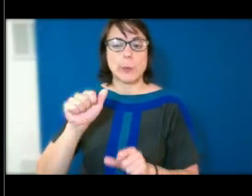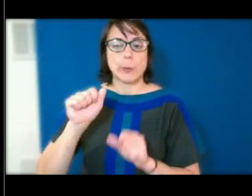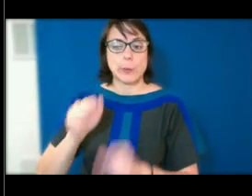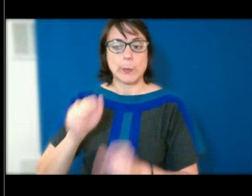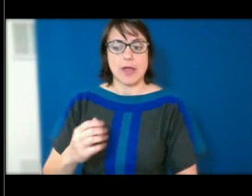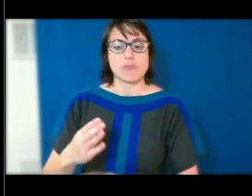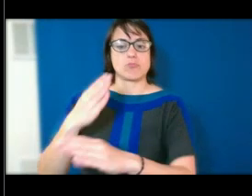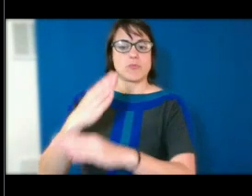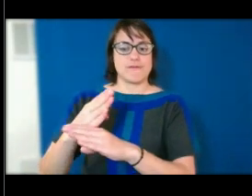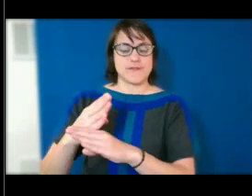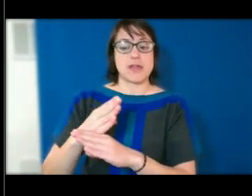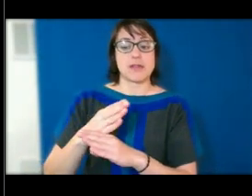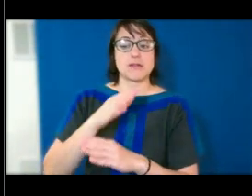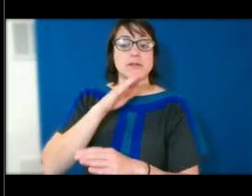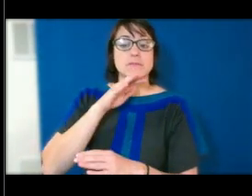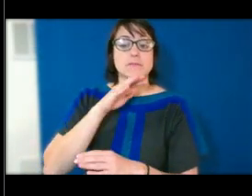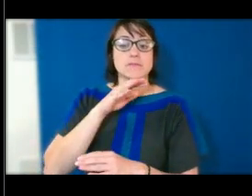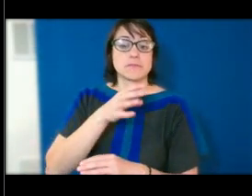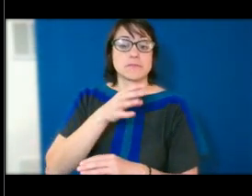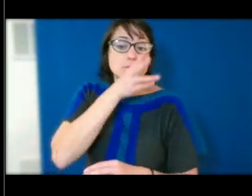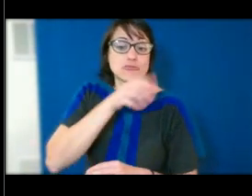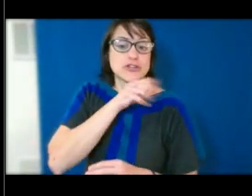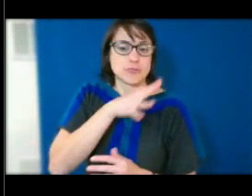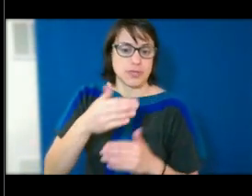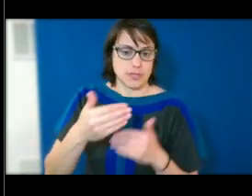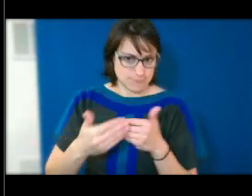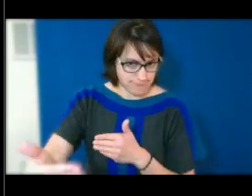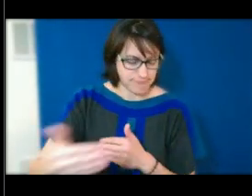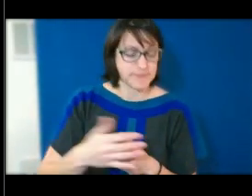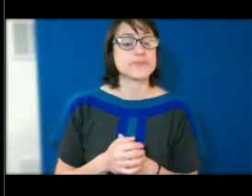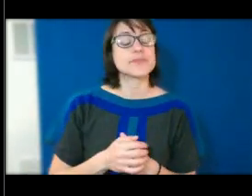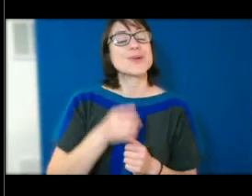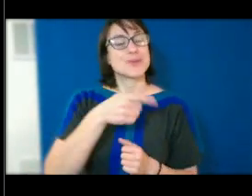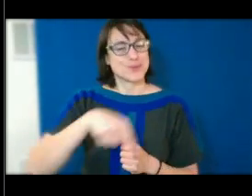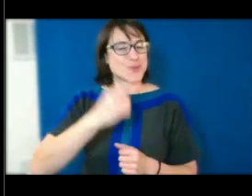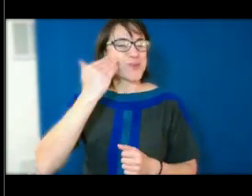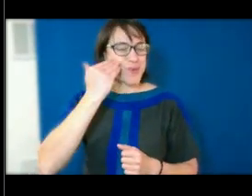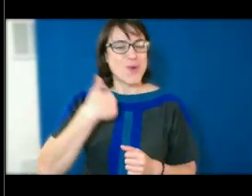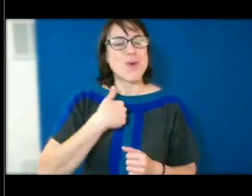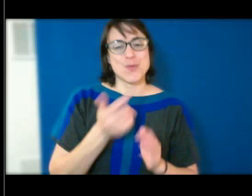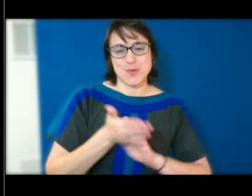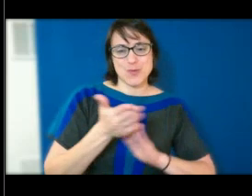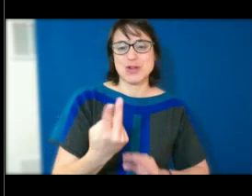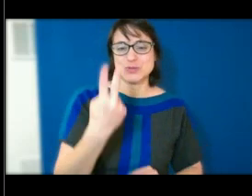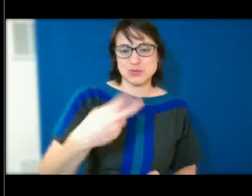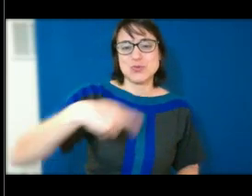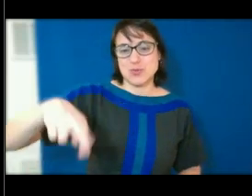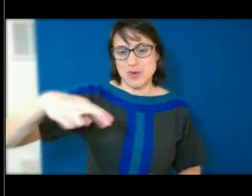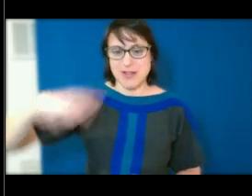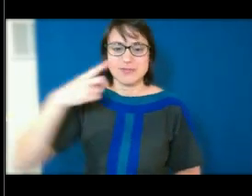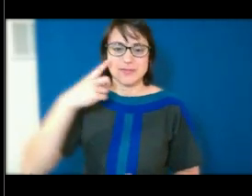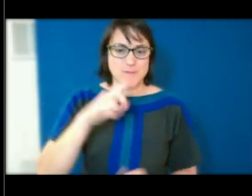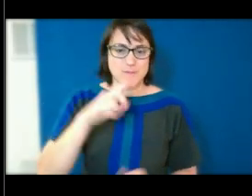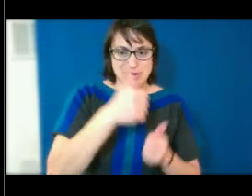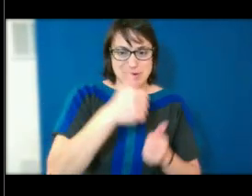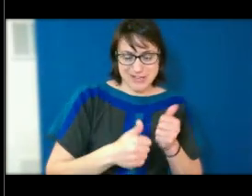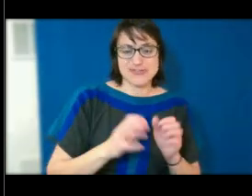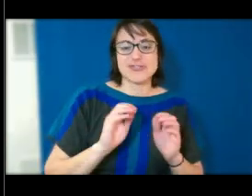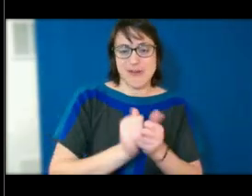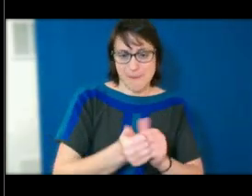please. So as you all know, we ran 2 rounds of each of our 2 competitions, and we ended up